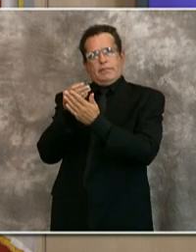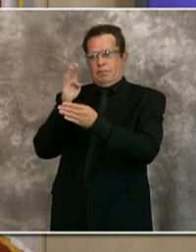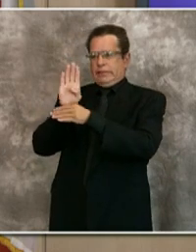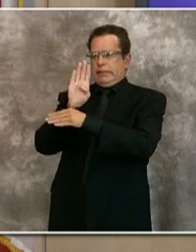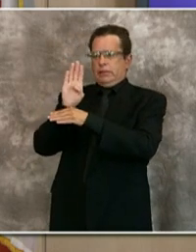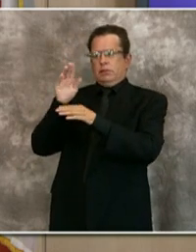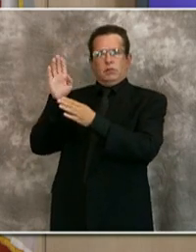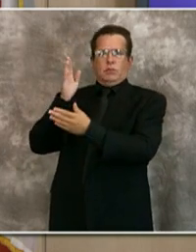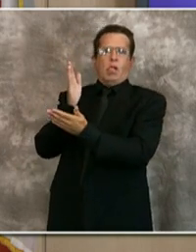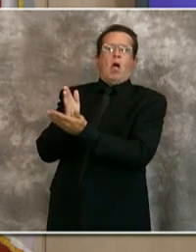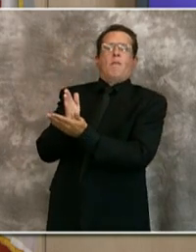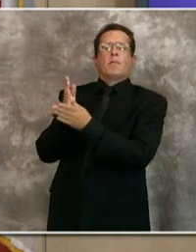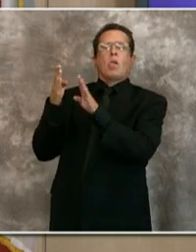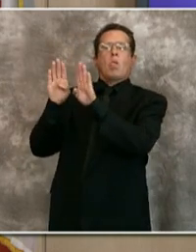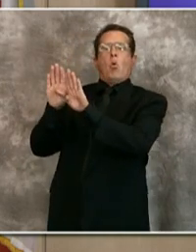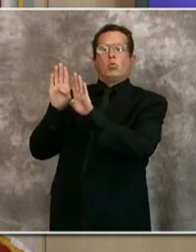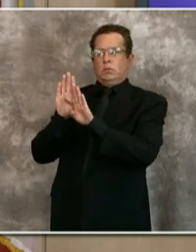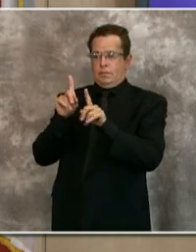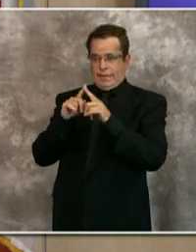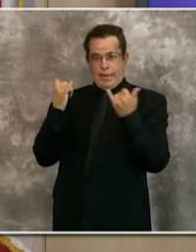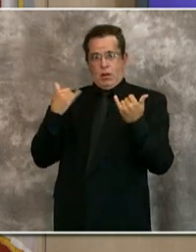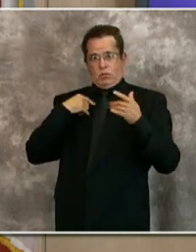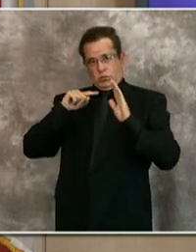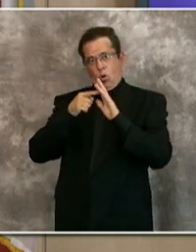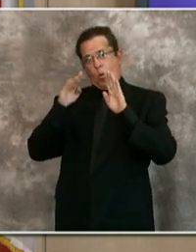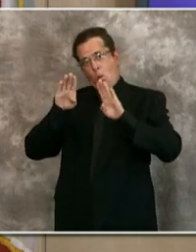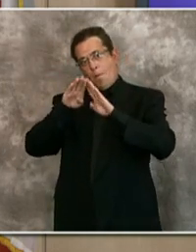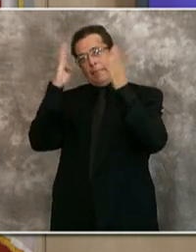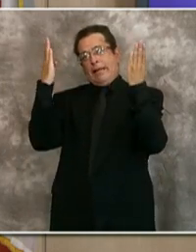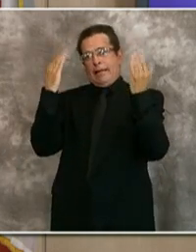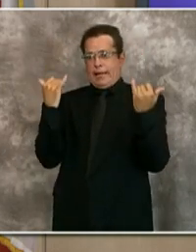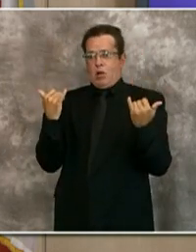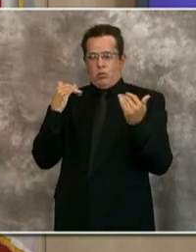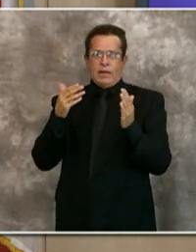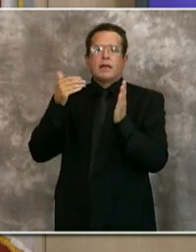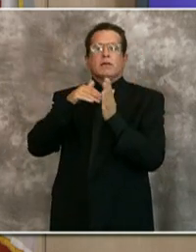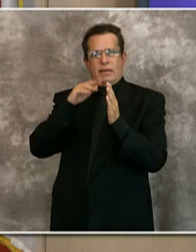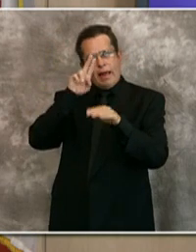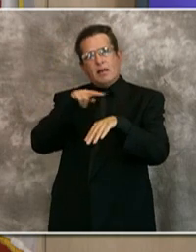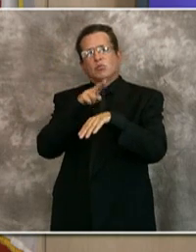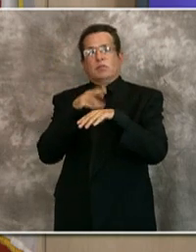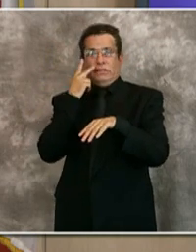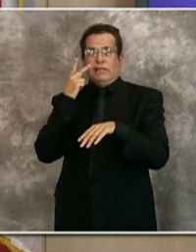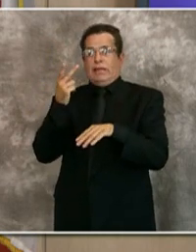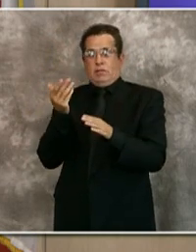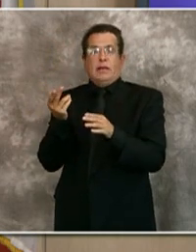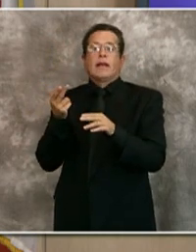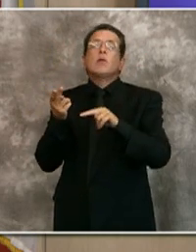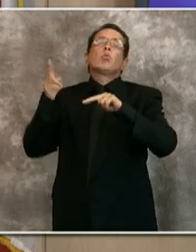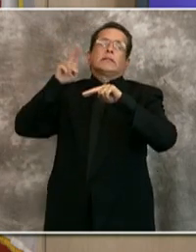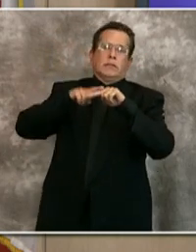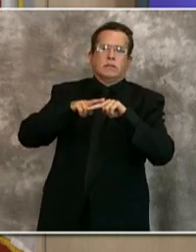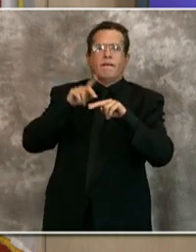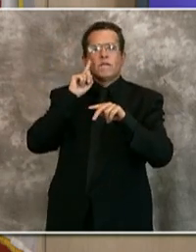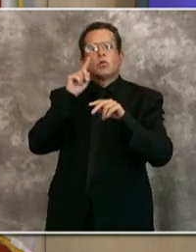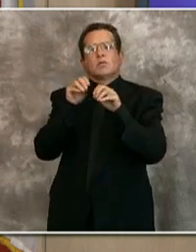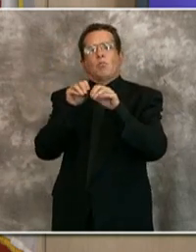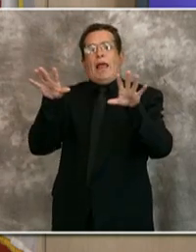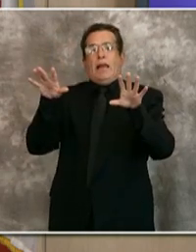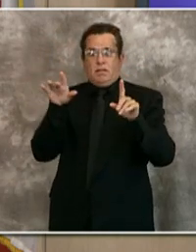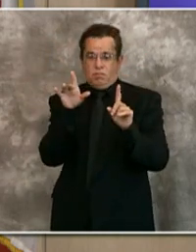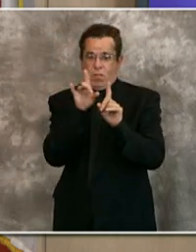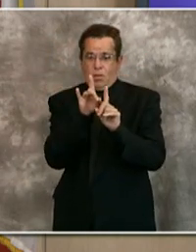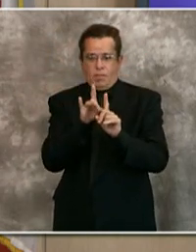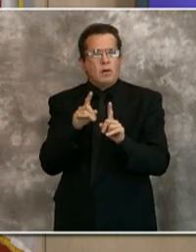down. And as we go through the reopening process, it is natural that we will see an increase in spread. What we want to avoid is